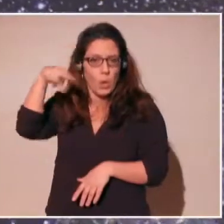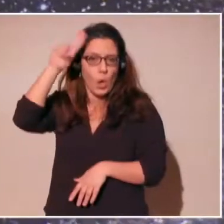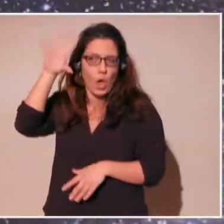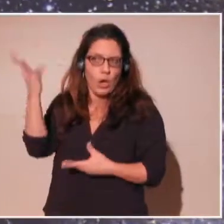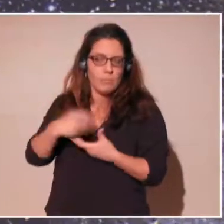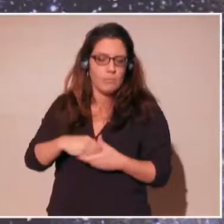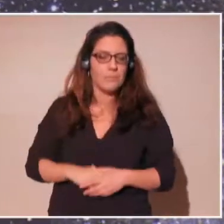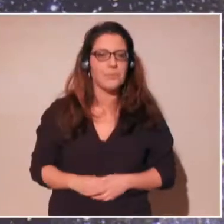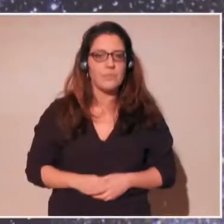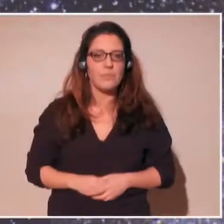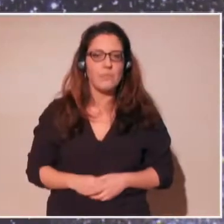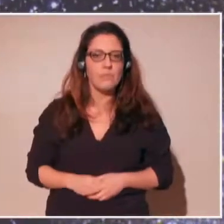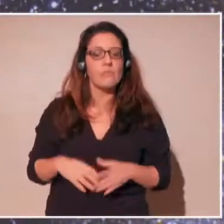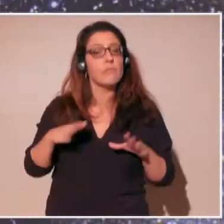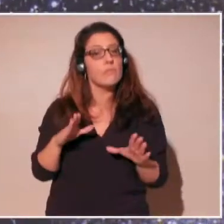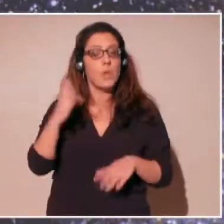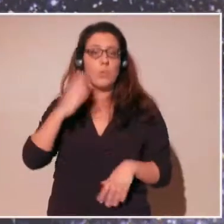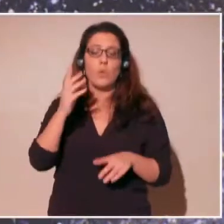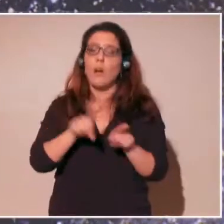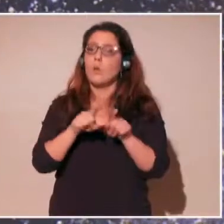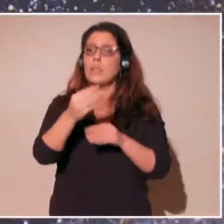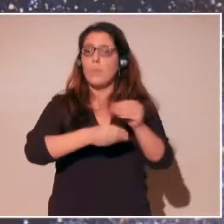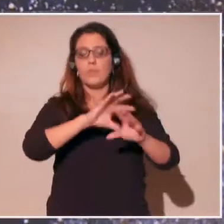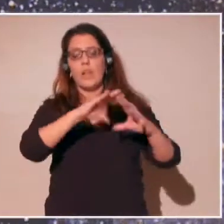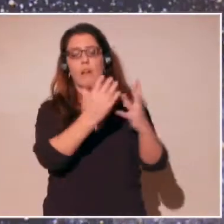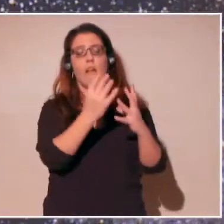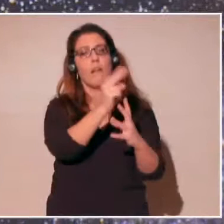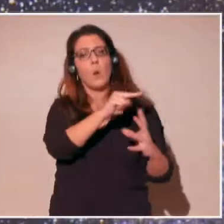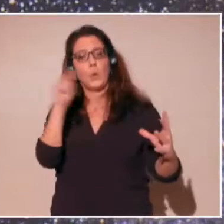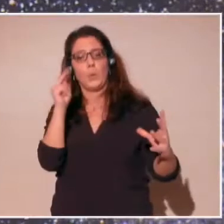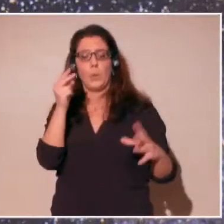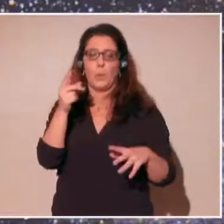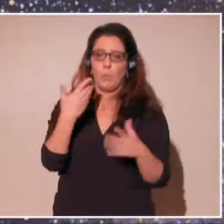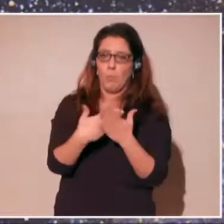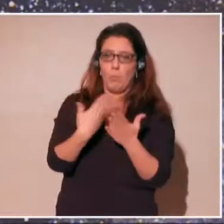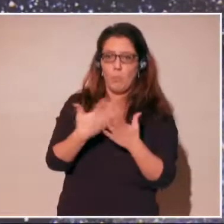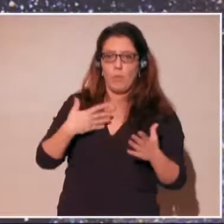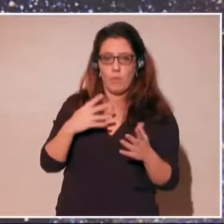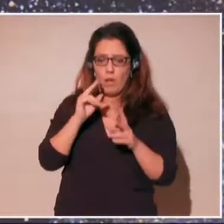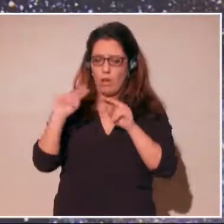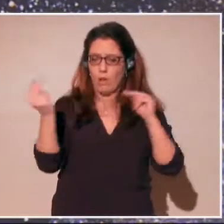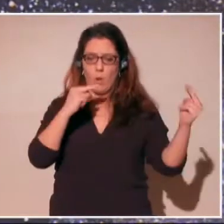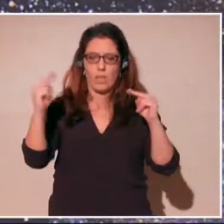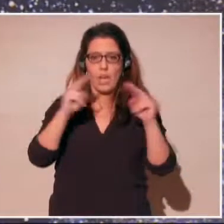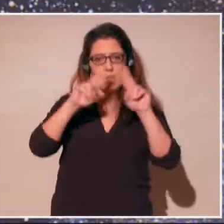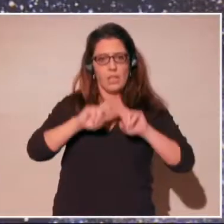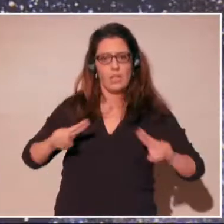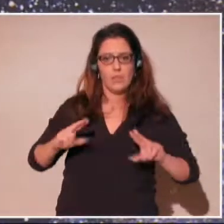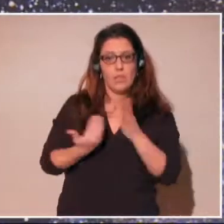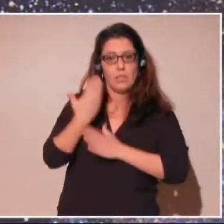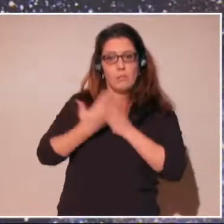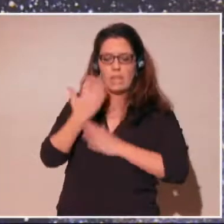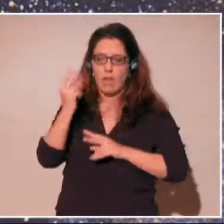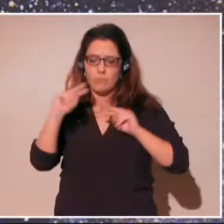It also concerns Europe, and we have to put it into the world context. There are a